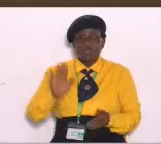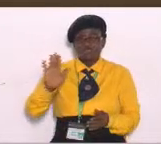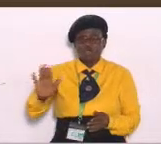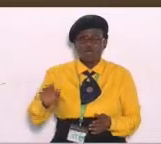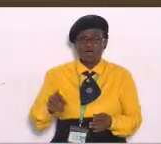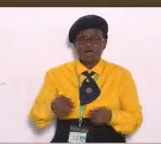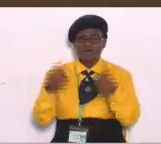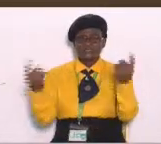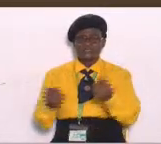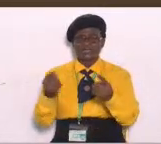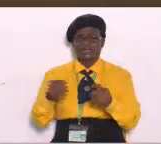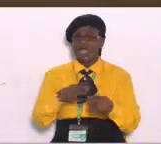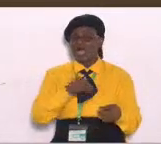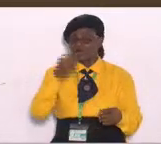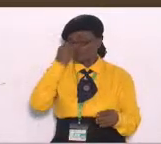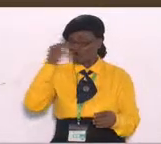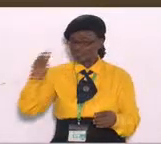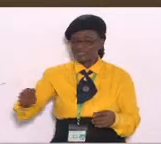and forsake them,